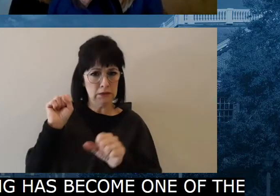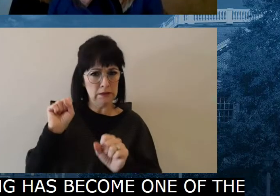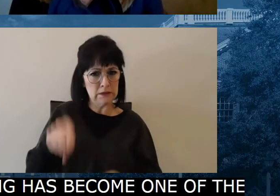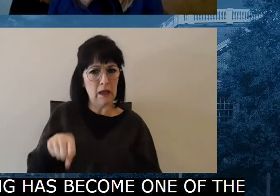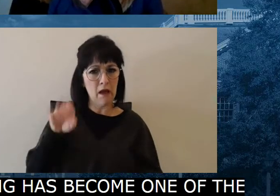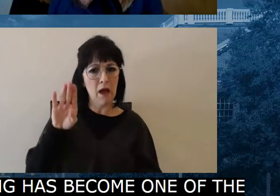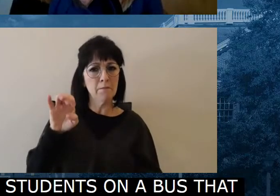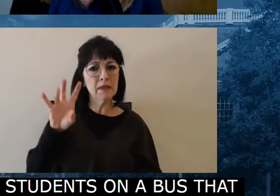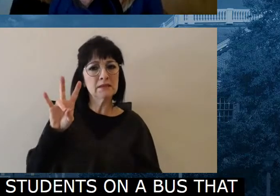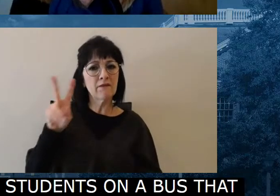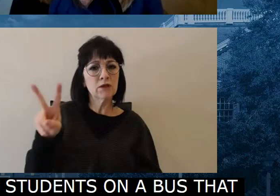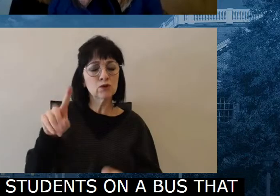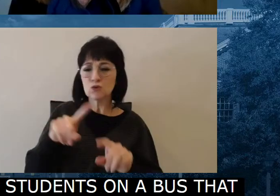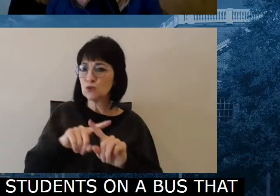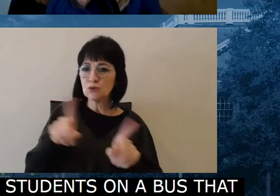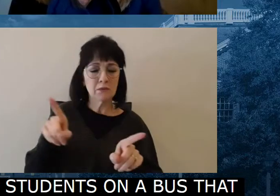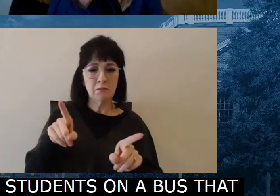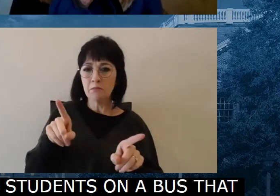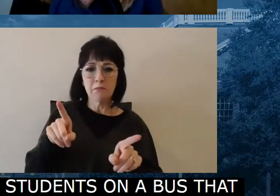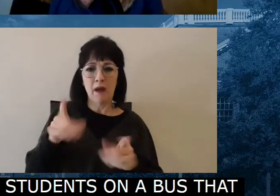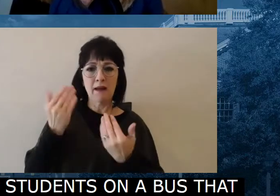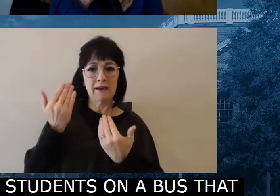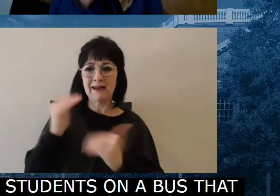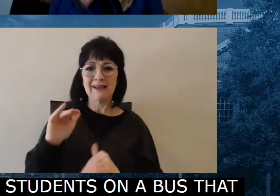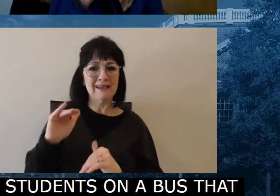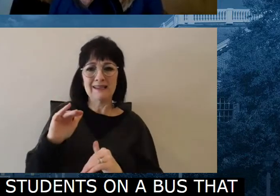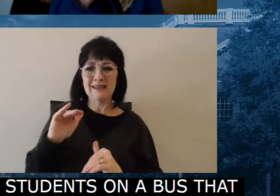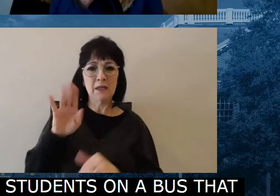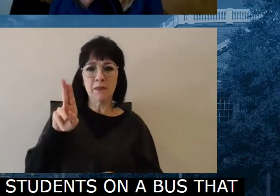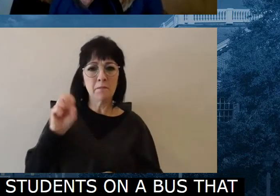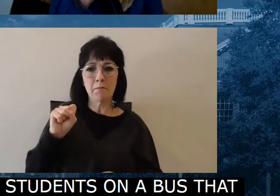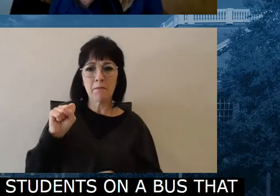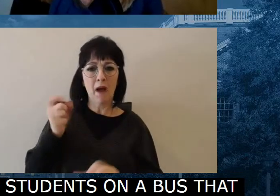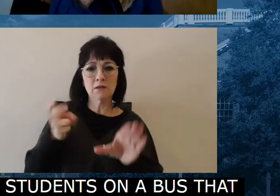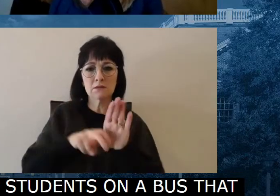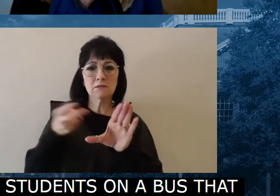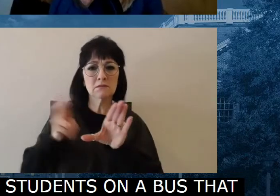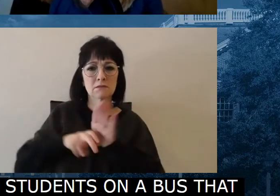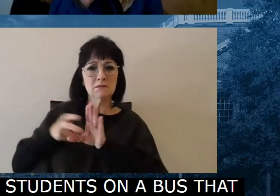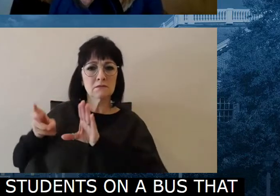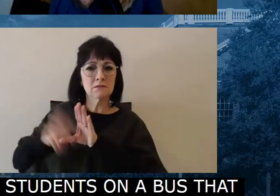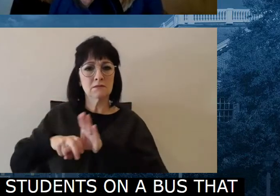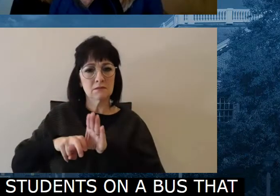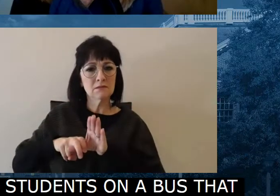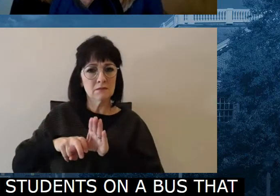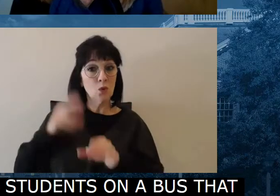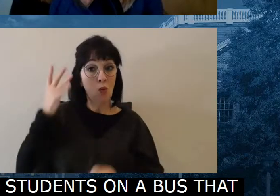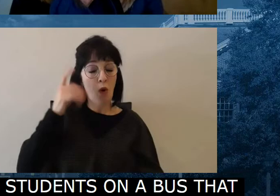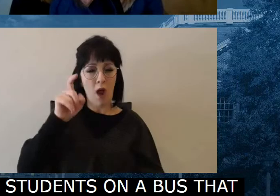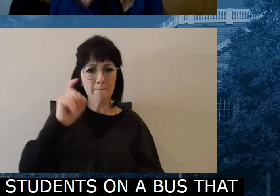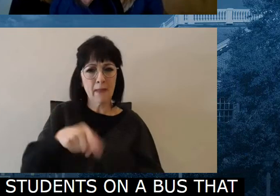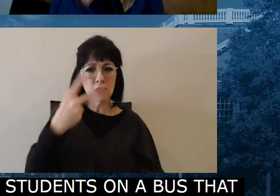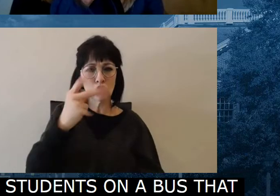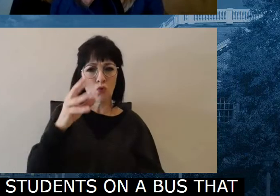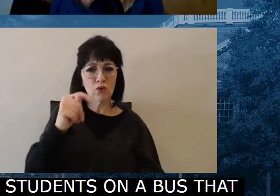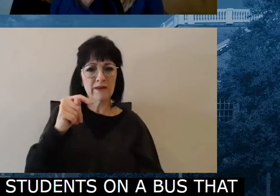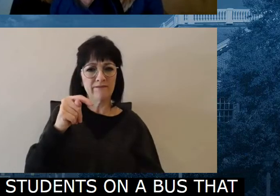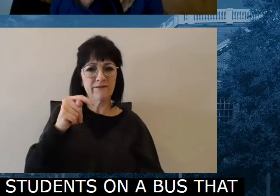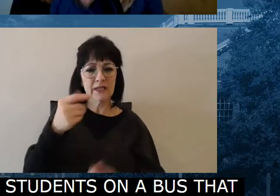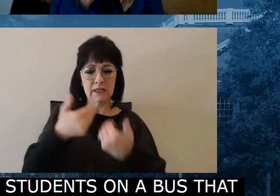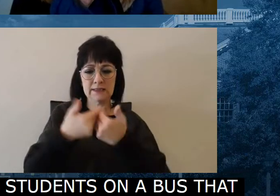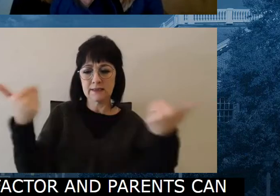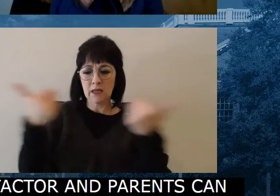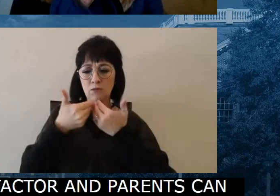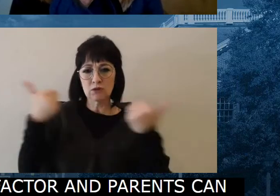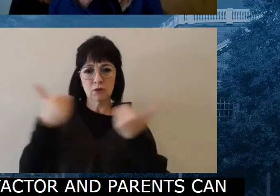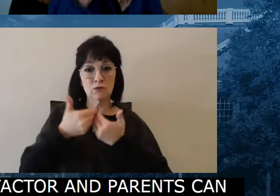parents could bring their kids to school, but the busing limitation of having the 3-foot distance between students is a challenge.